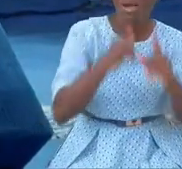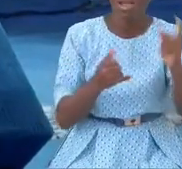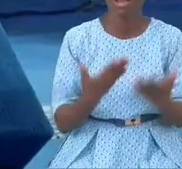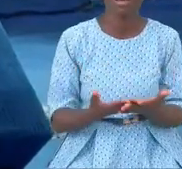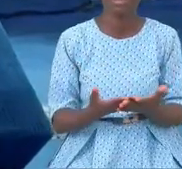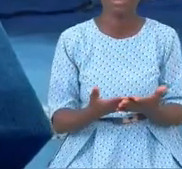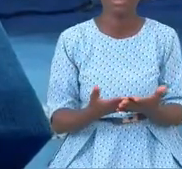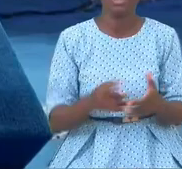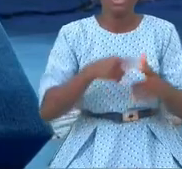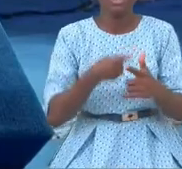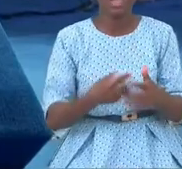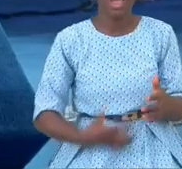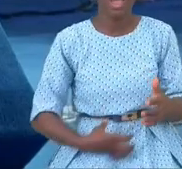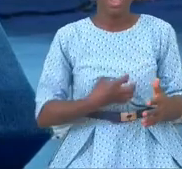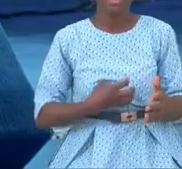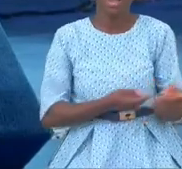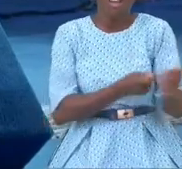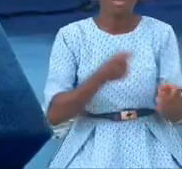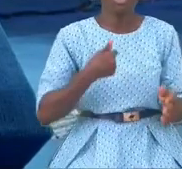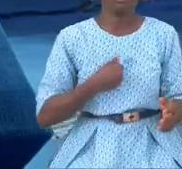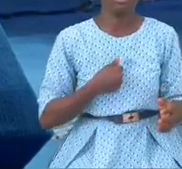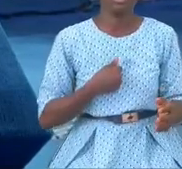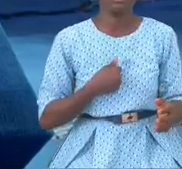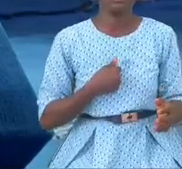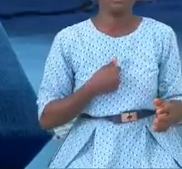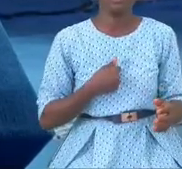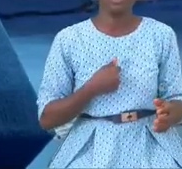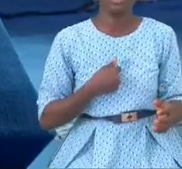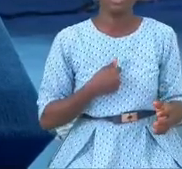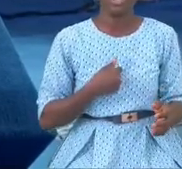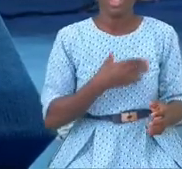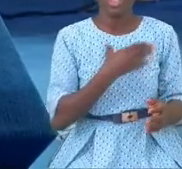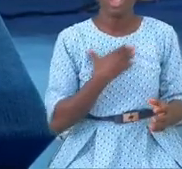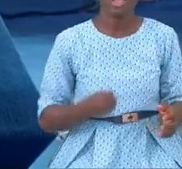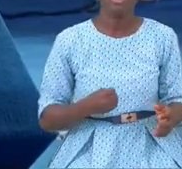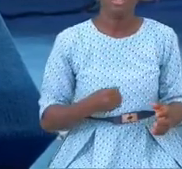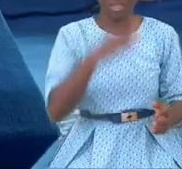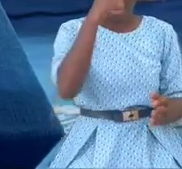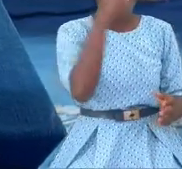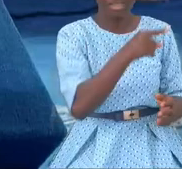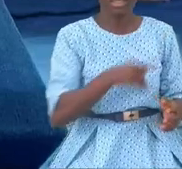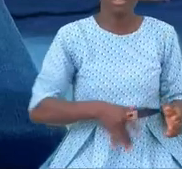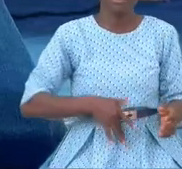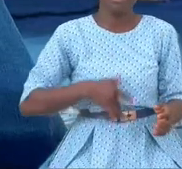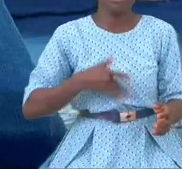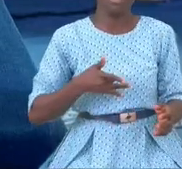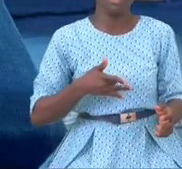his Lord. The climate, the atmosphere was his Lord. He said, I